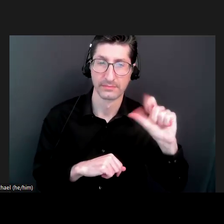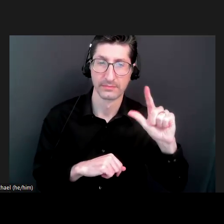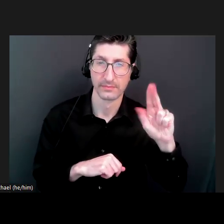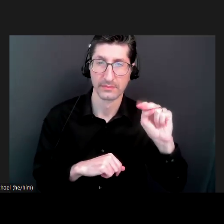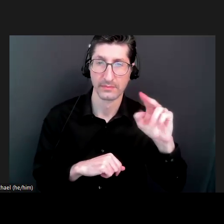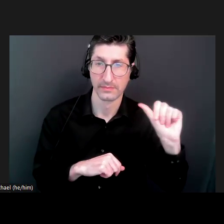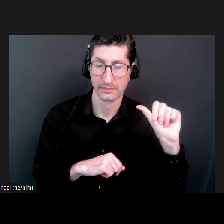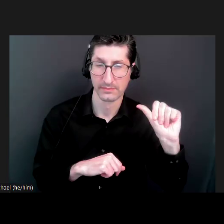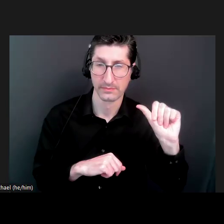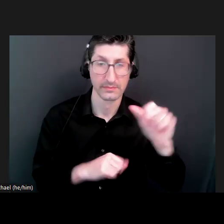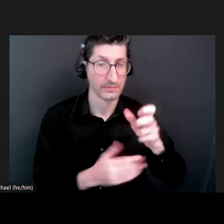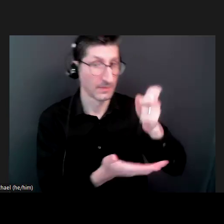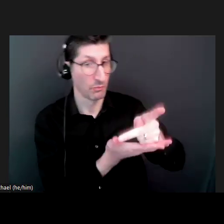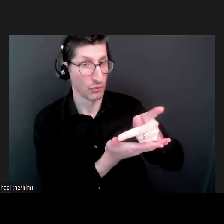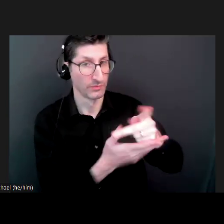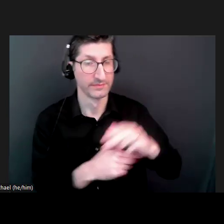Marcos Luna. Approve.